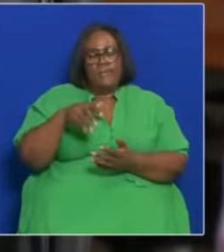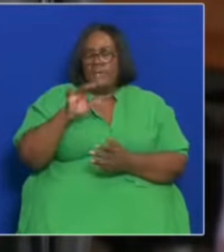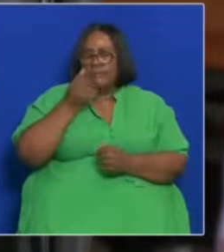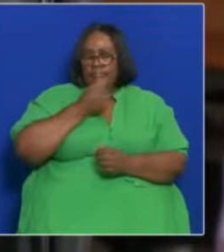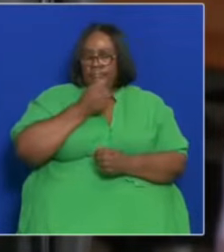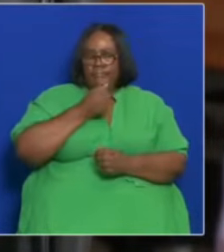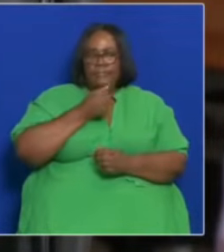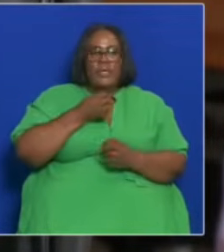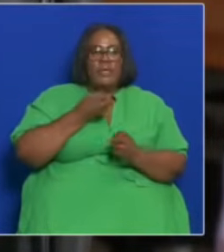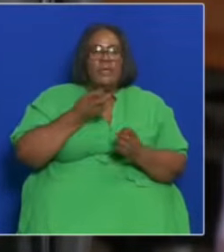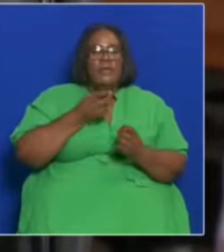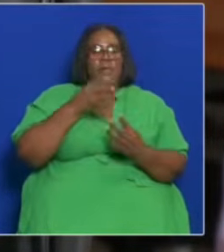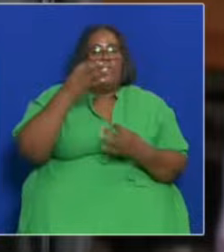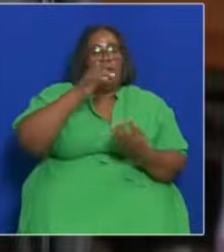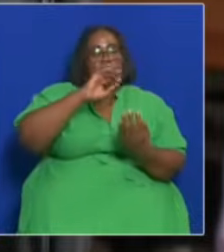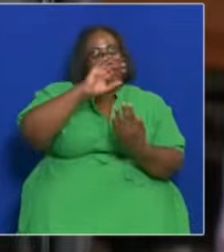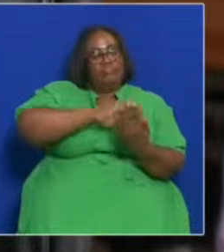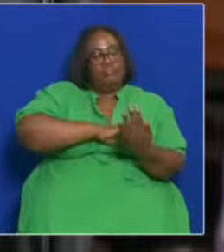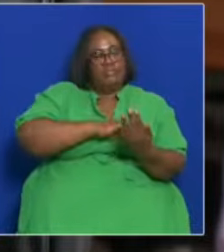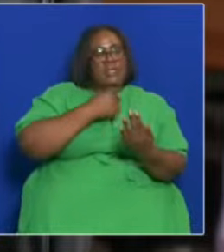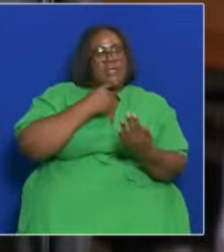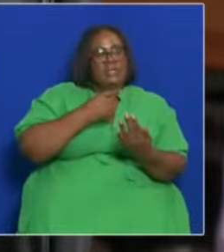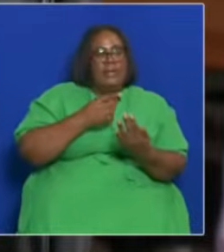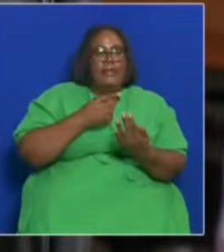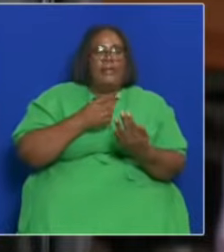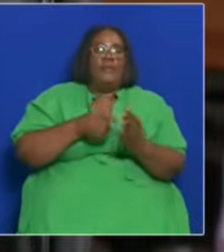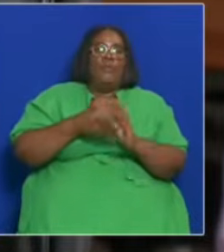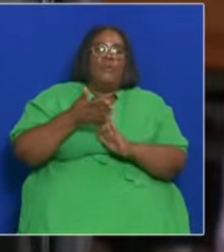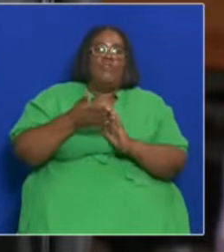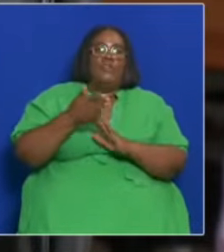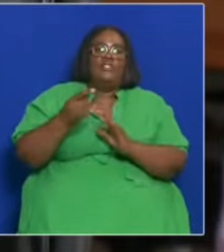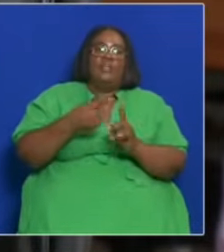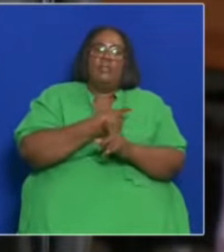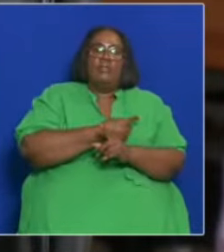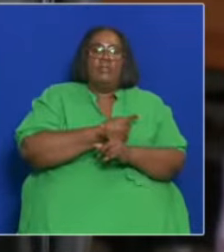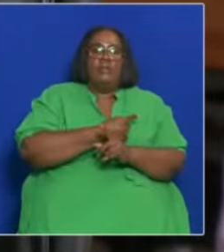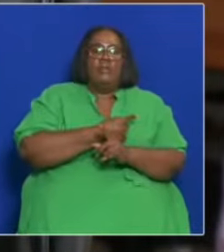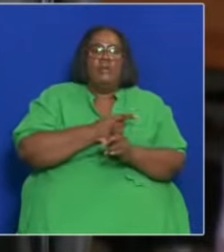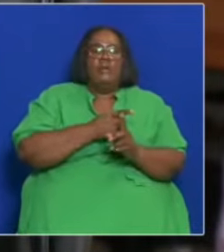says Operation Diversion. The introduction deals with